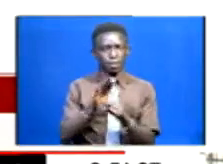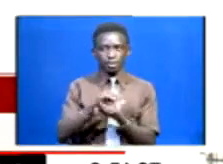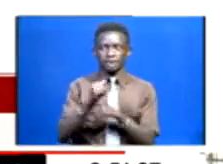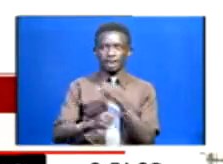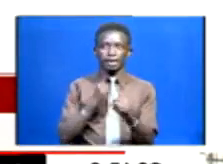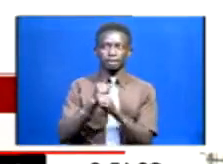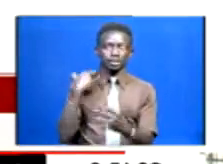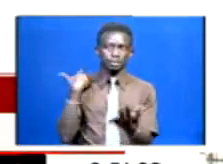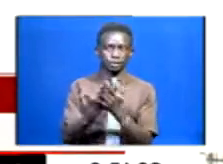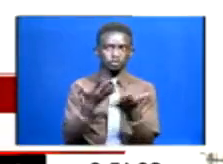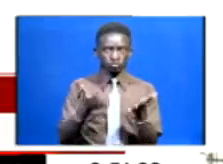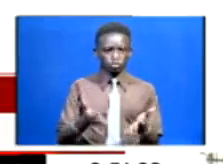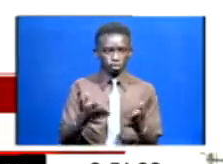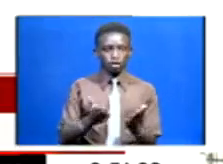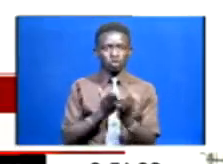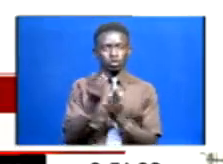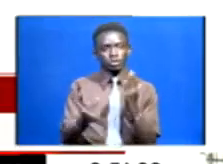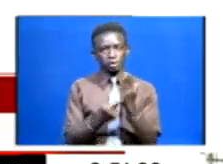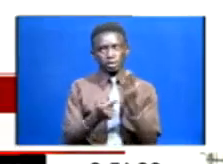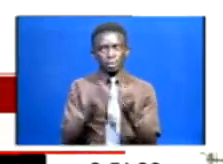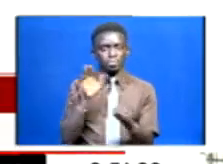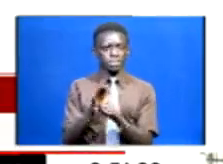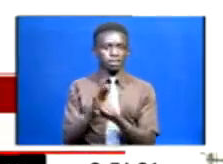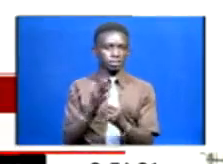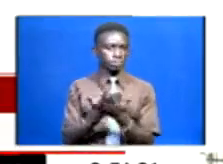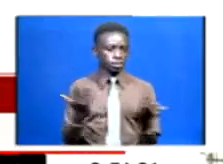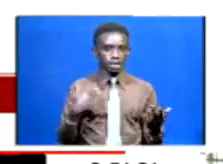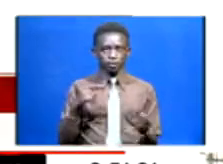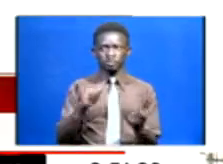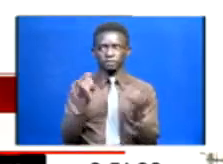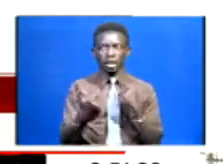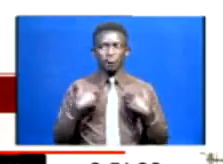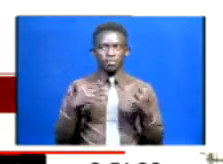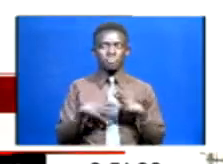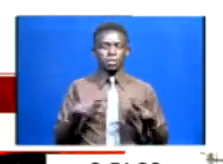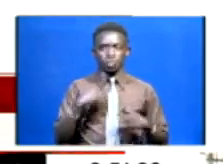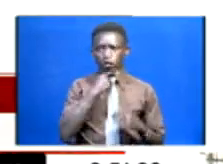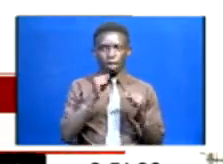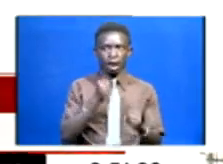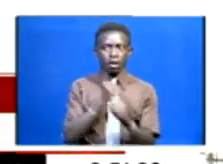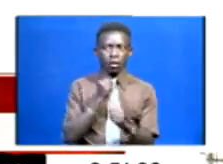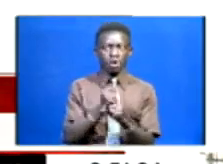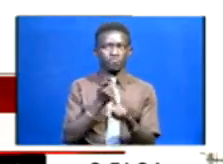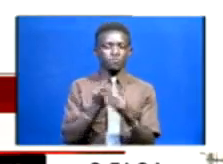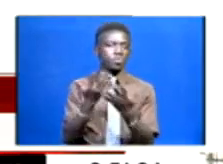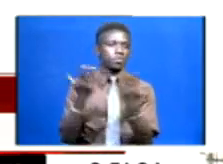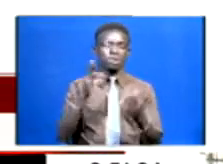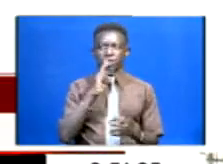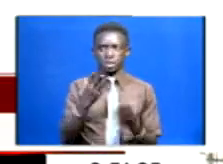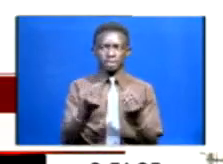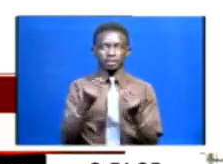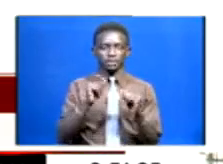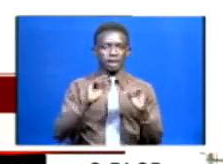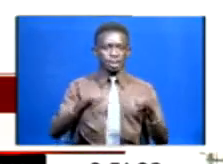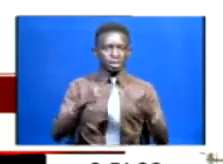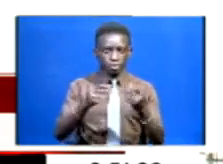And actually, through digital, so many things have changed. Mm-hmm. We have people who are able now to work from wherever they are, and they can be able to deliver. People who are not